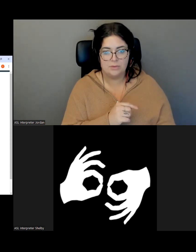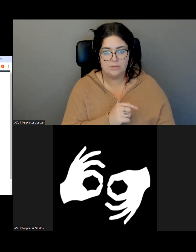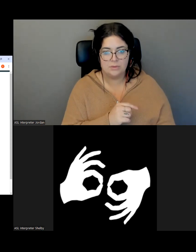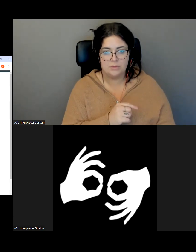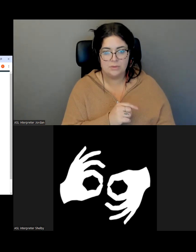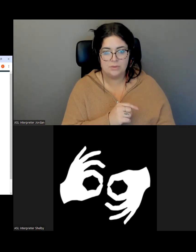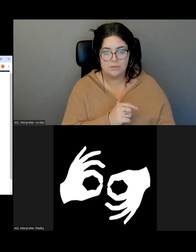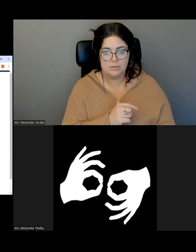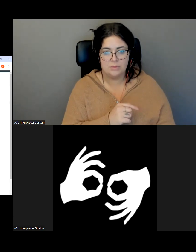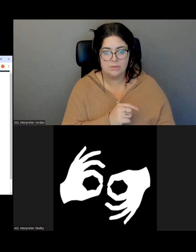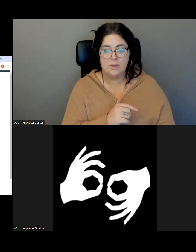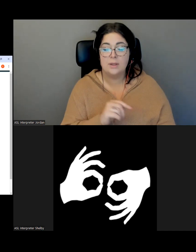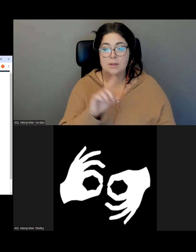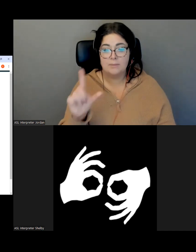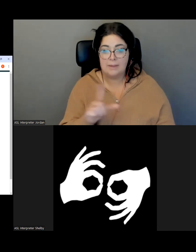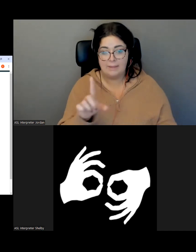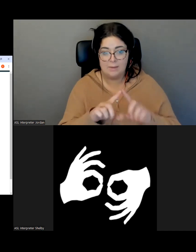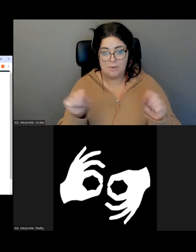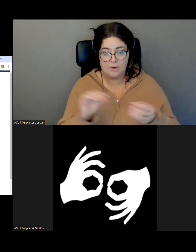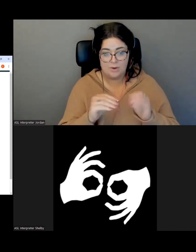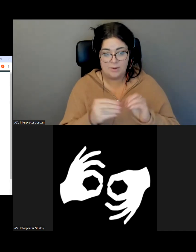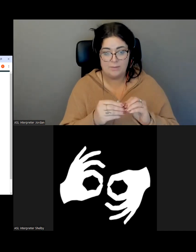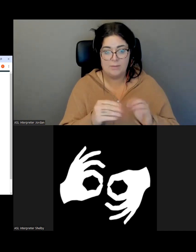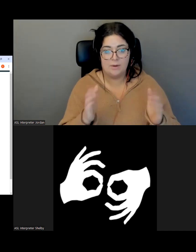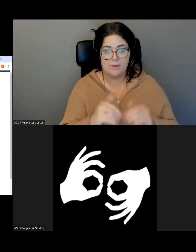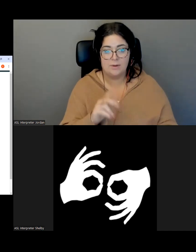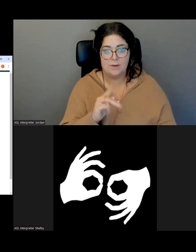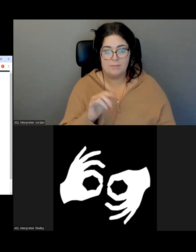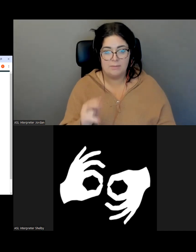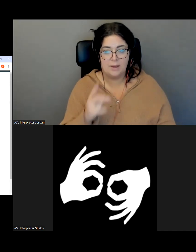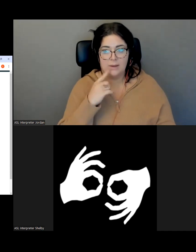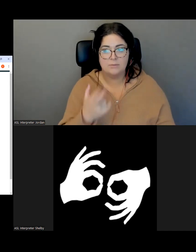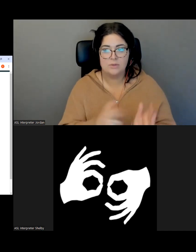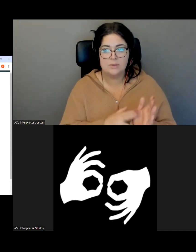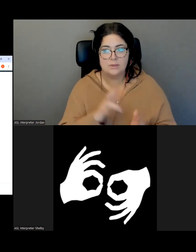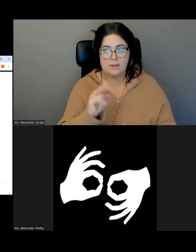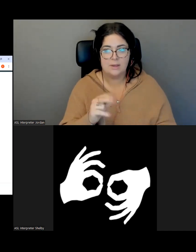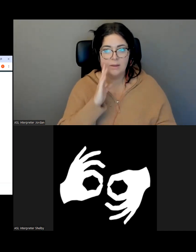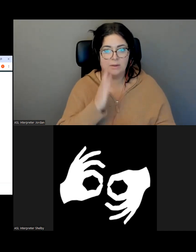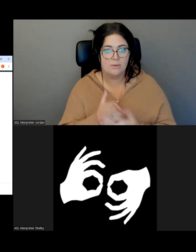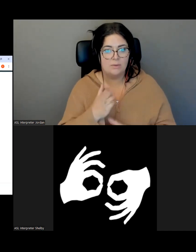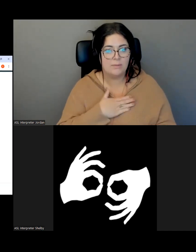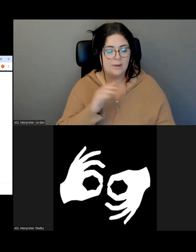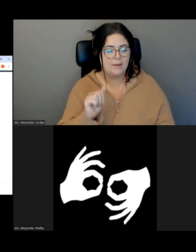Here I would type in my library card number and my PIN, but I'm going to just sign in with my admin account at this point.